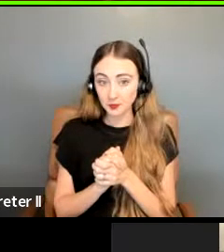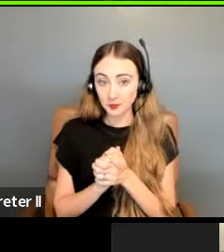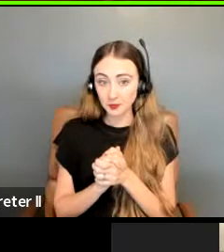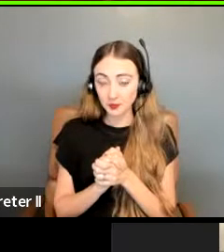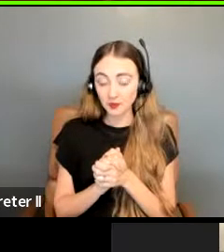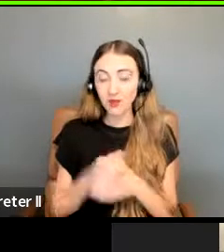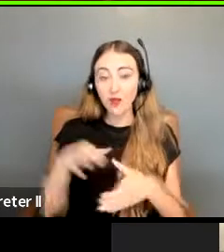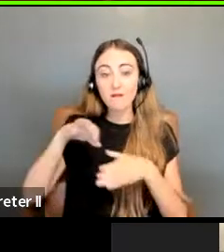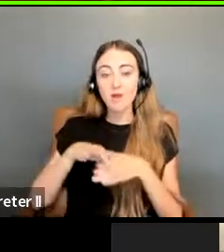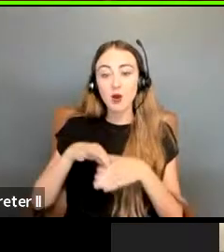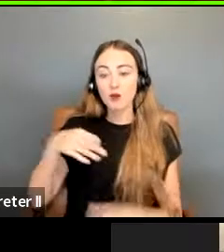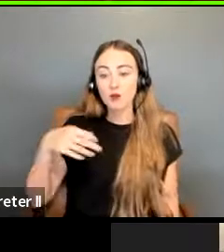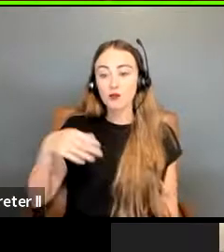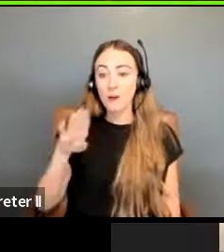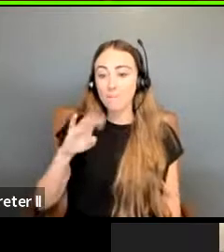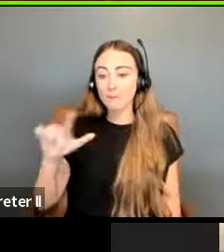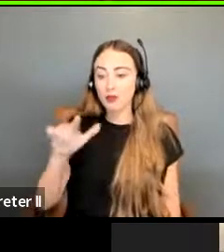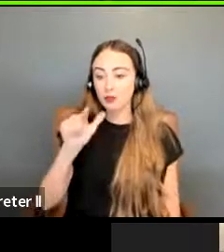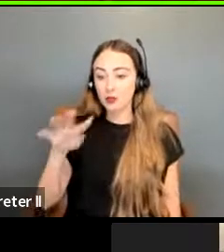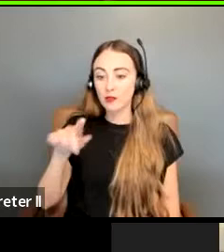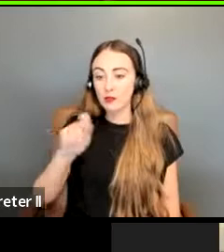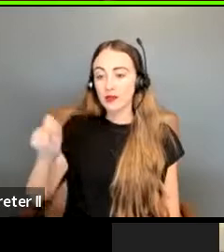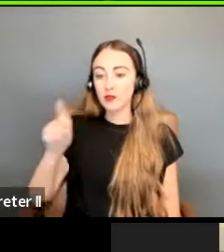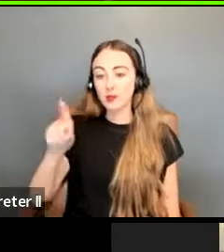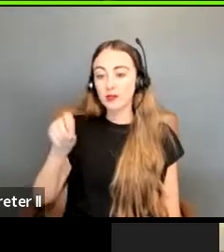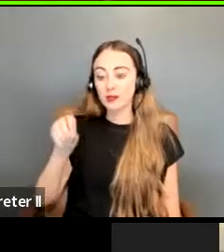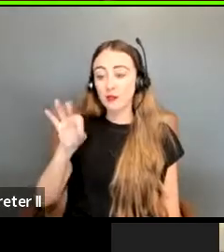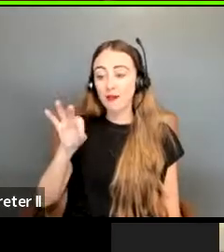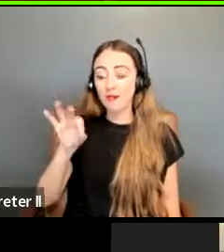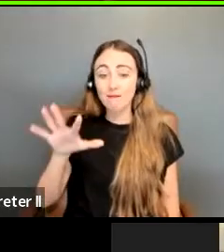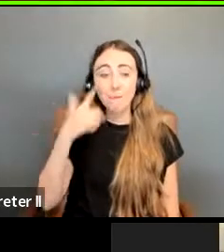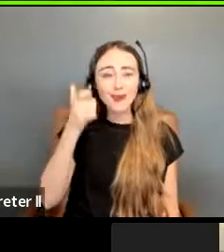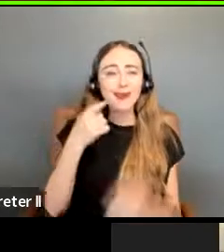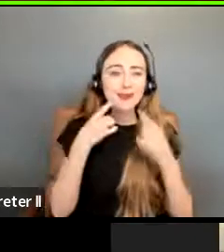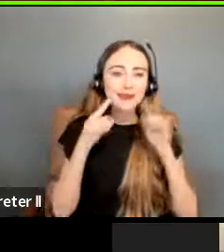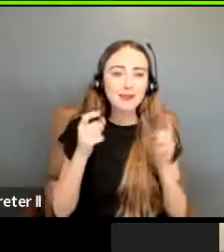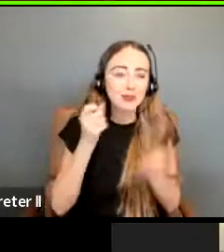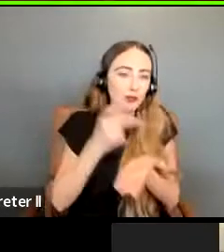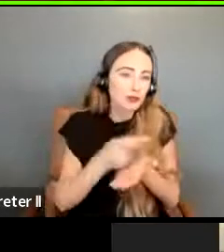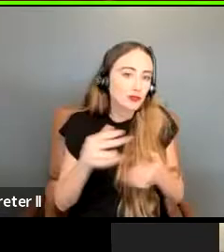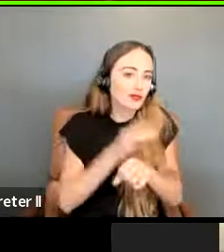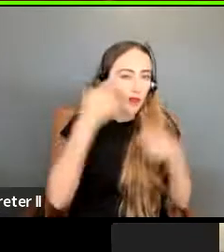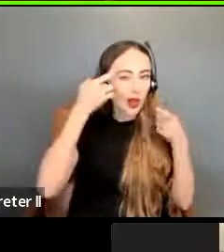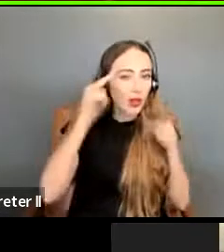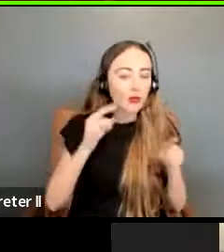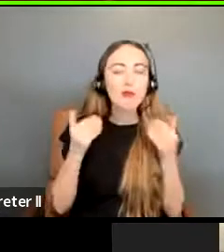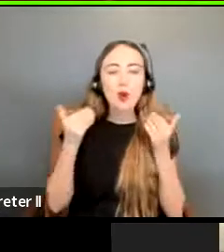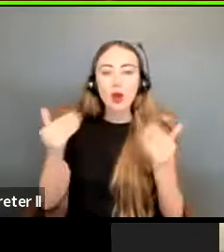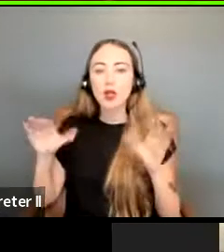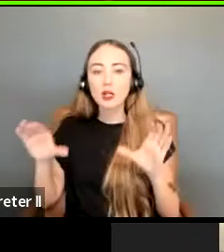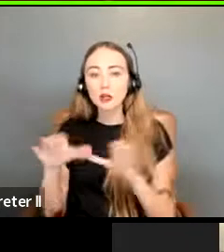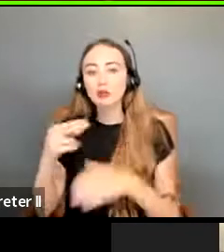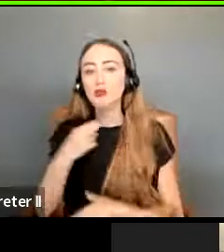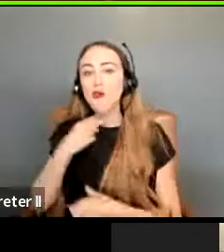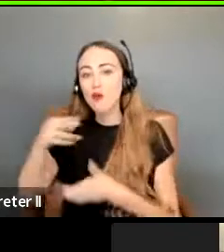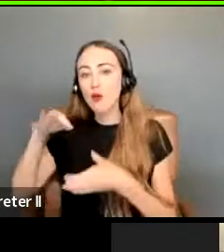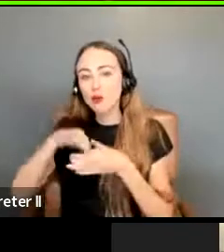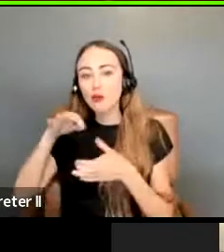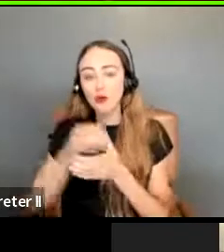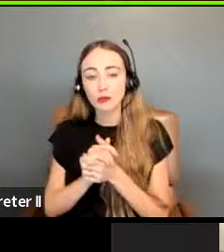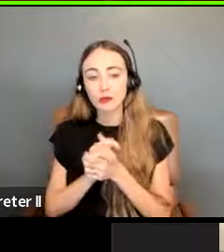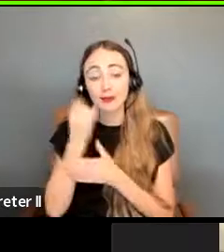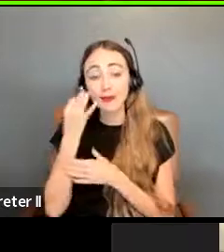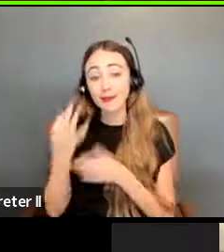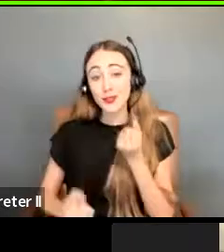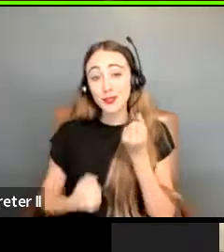The vote will be on Bill 24-1095. Since the declaration was approved unanimously, we'll do a voice vote.